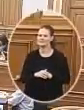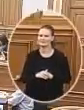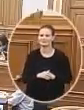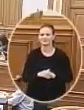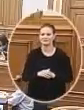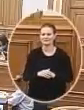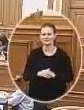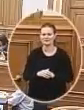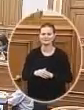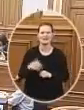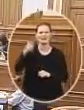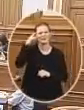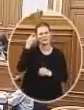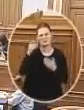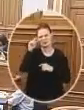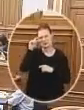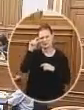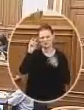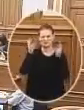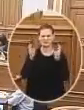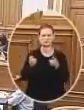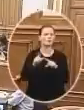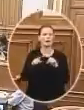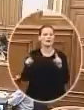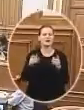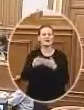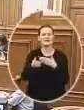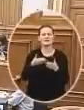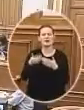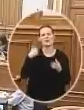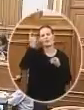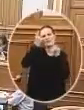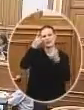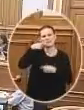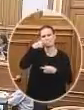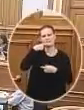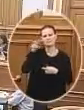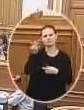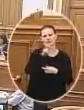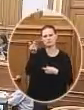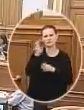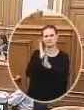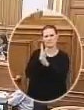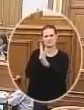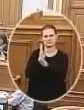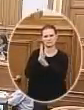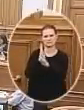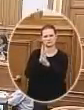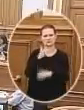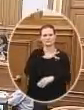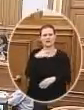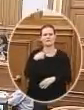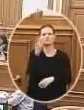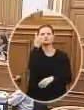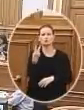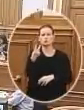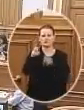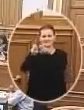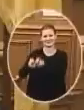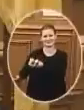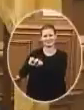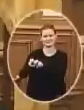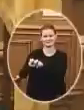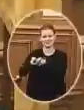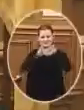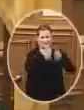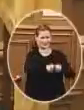These might be minor issues, but I was thinking on public transportation buses, they're usually about two-seaters. And then the other